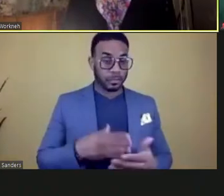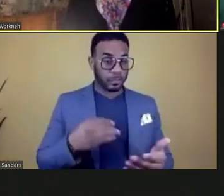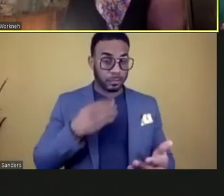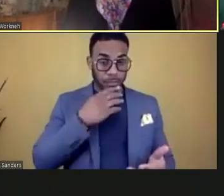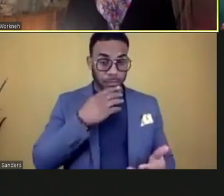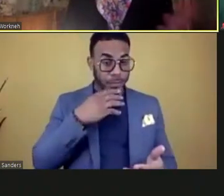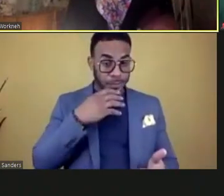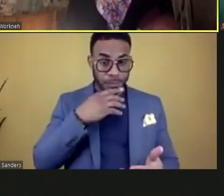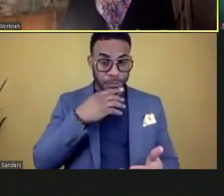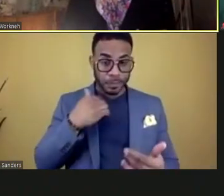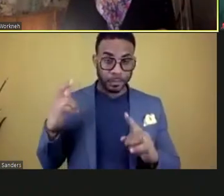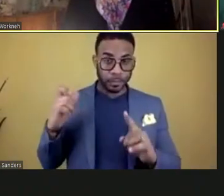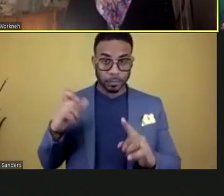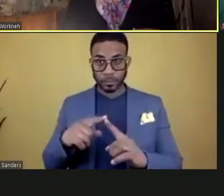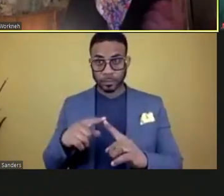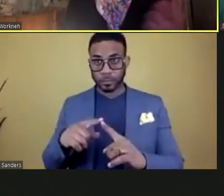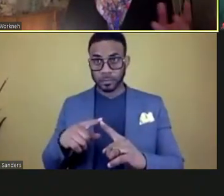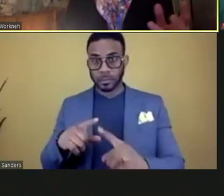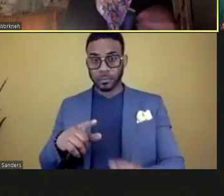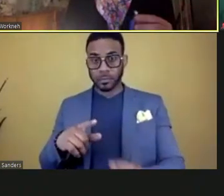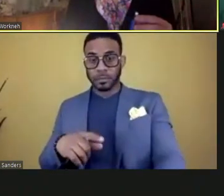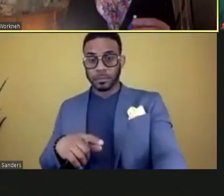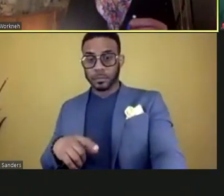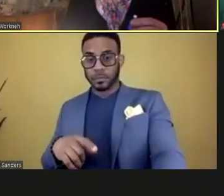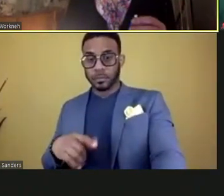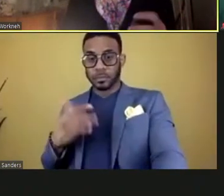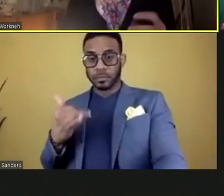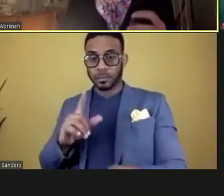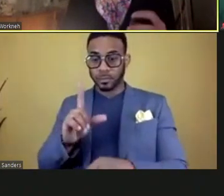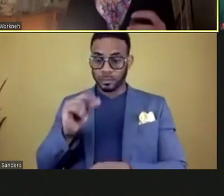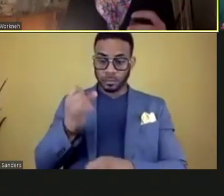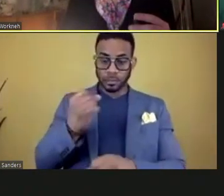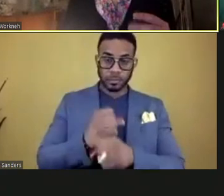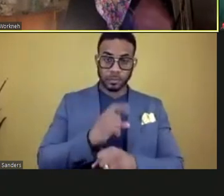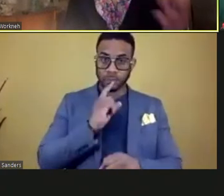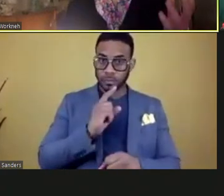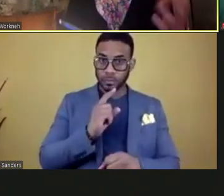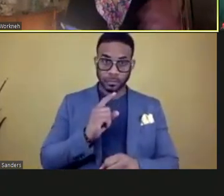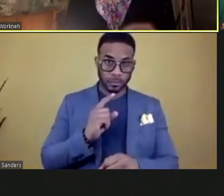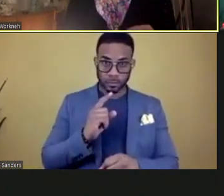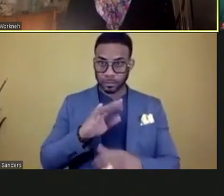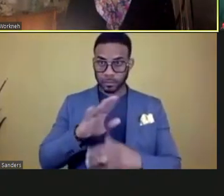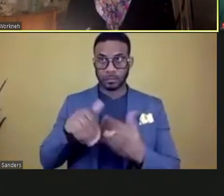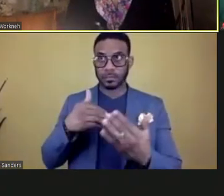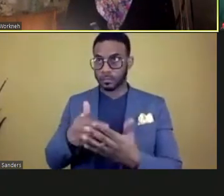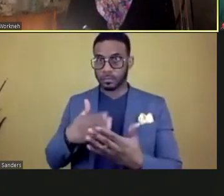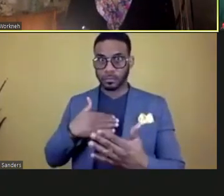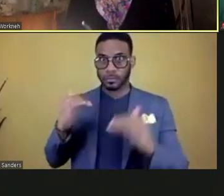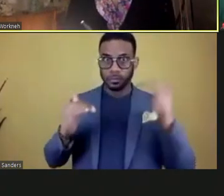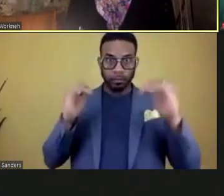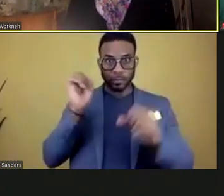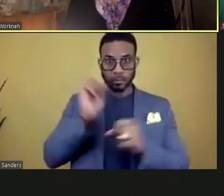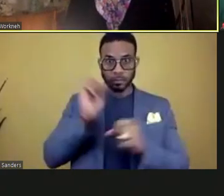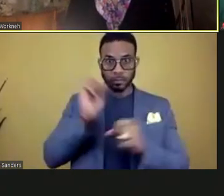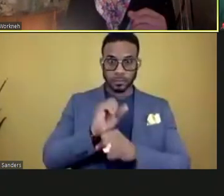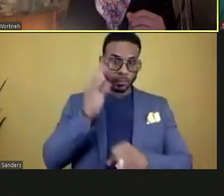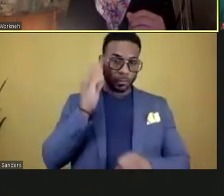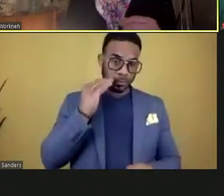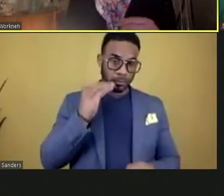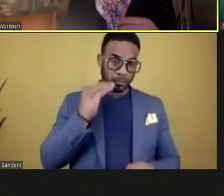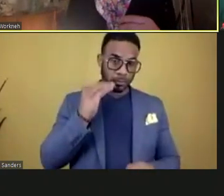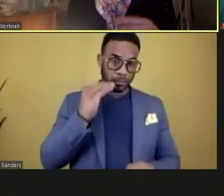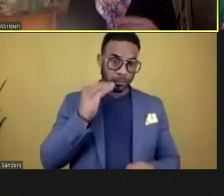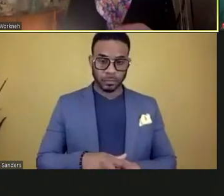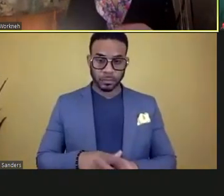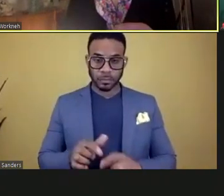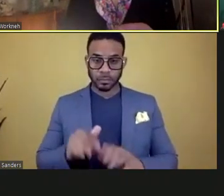And I came to it, which now at 20 years is the entirety of my adult work experience, from